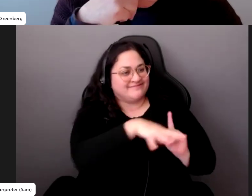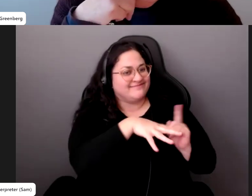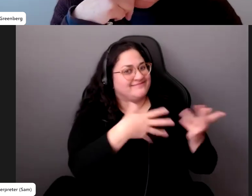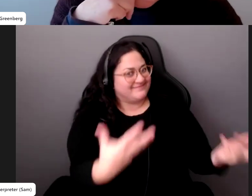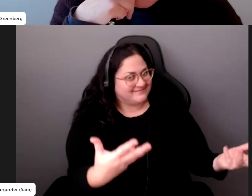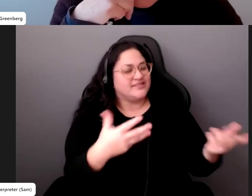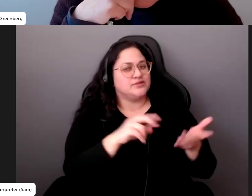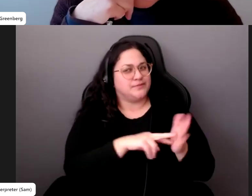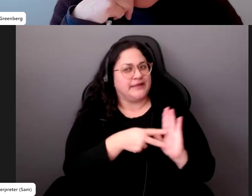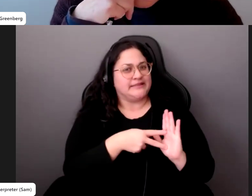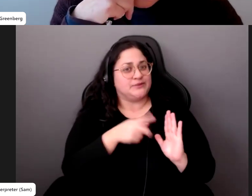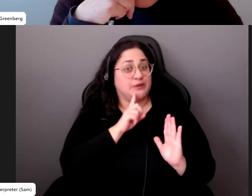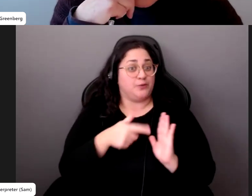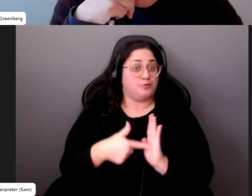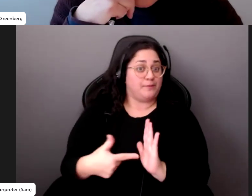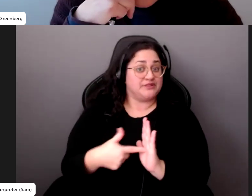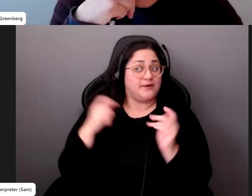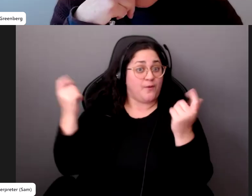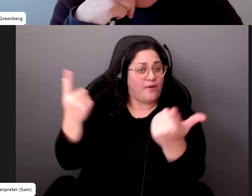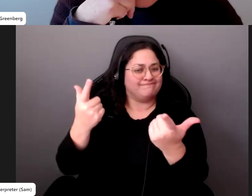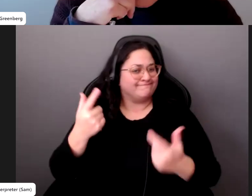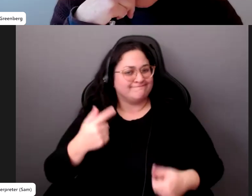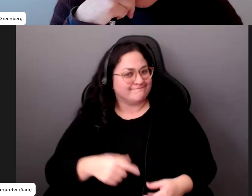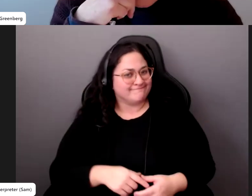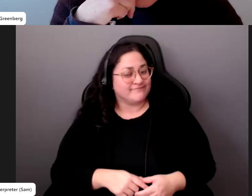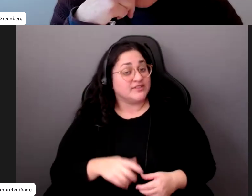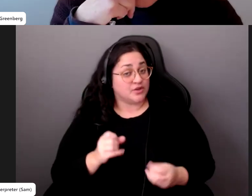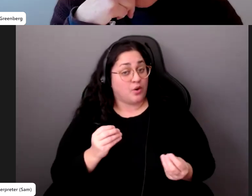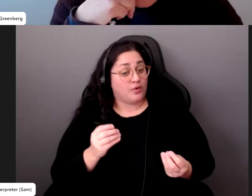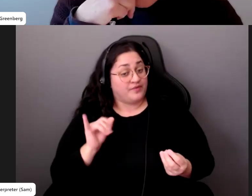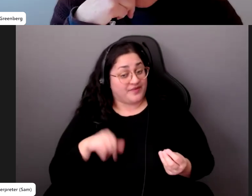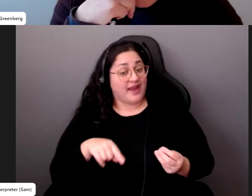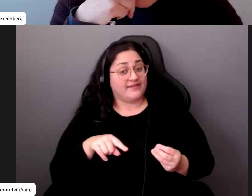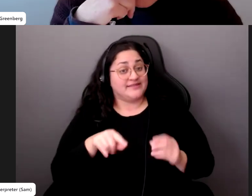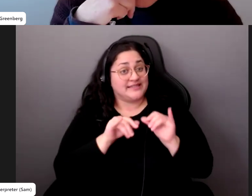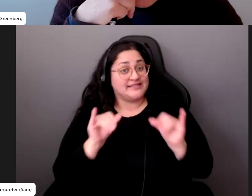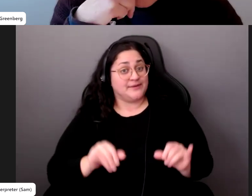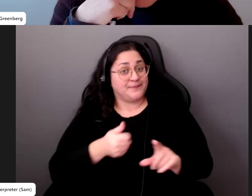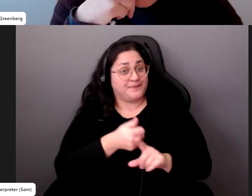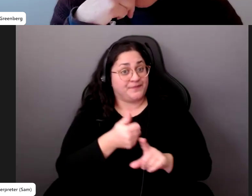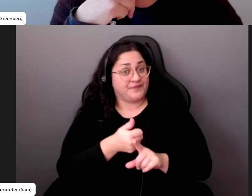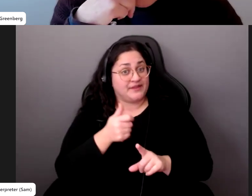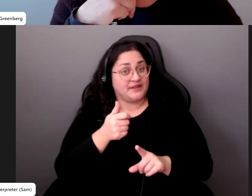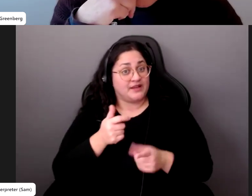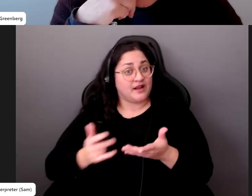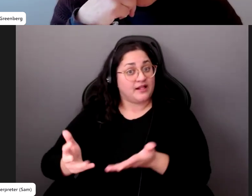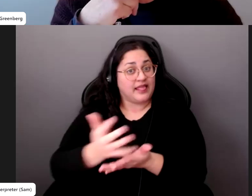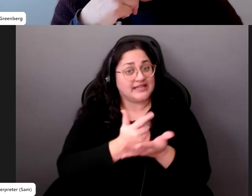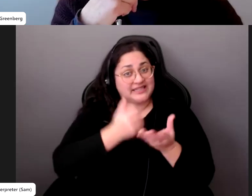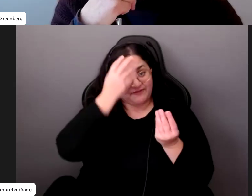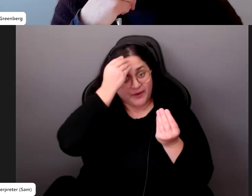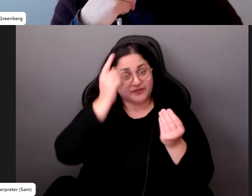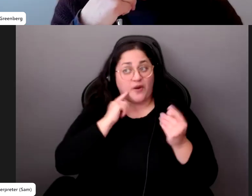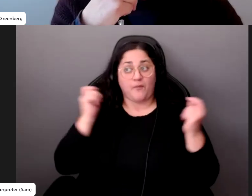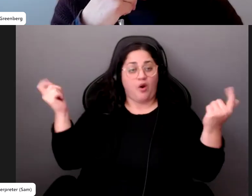know if the system is in any way, collecting, harvesting, and reformatting information